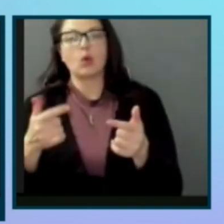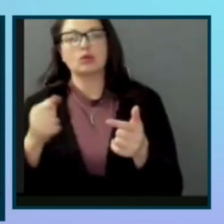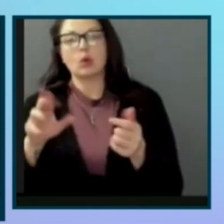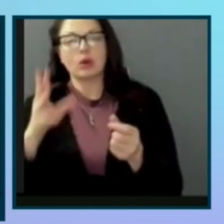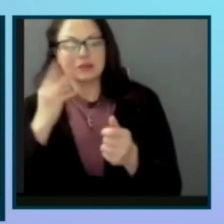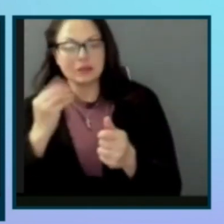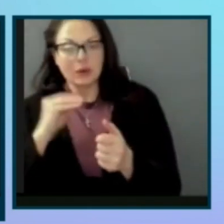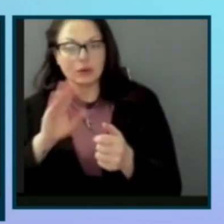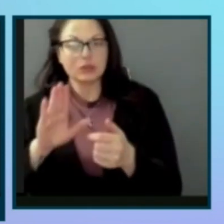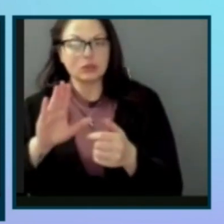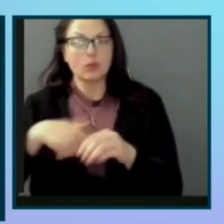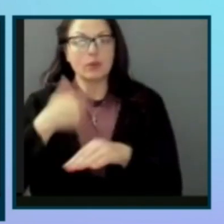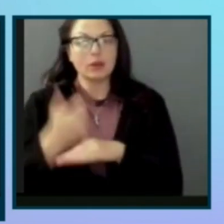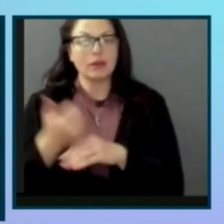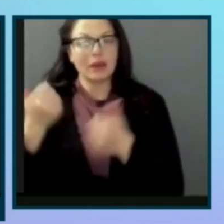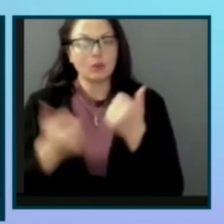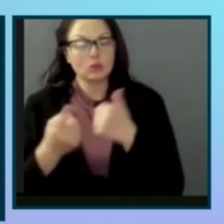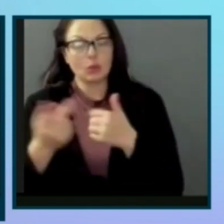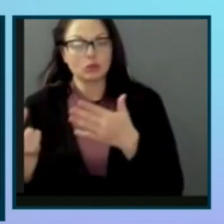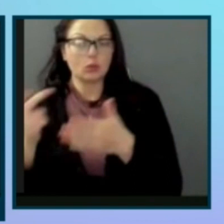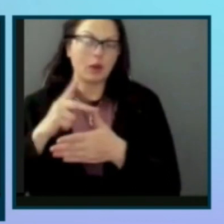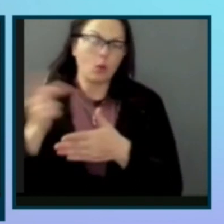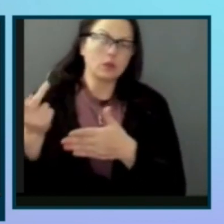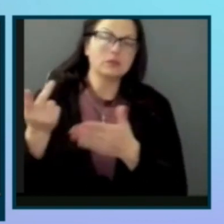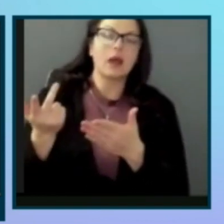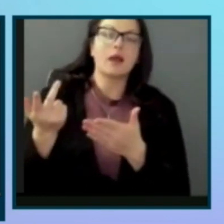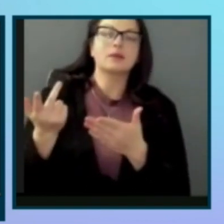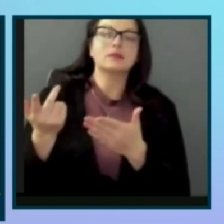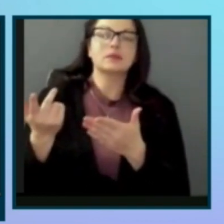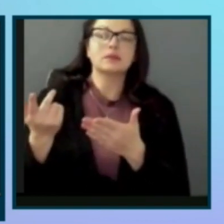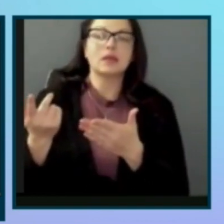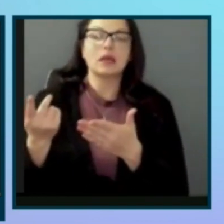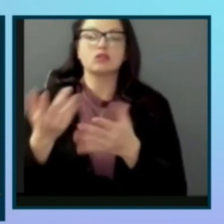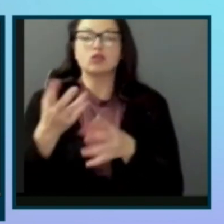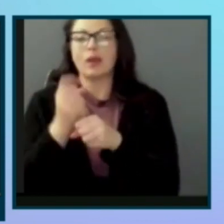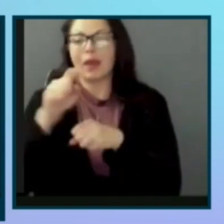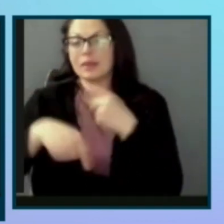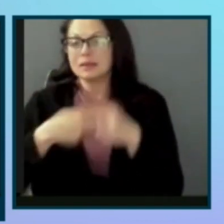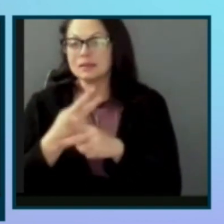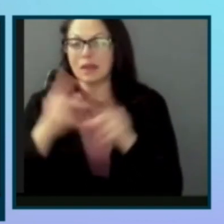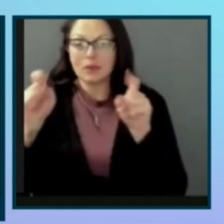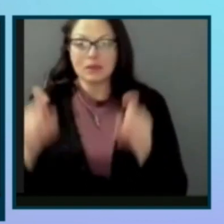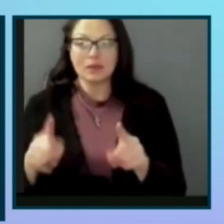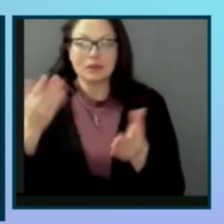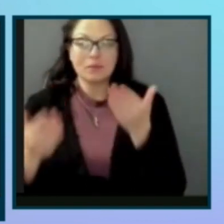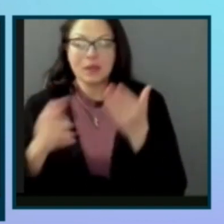currently building out, and which ones would you prioritize in order to get this type of testing? Maybe not all of